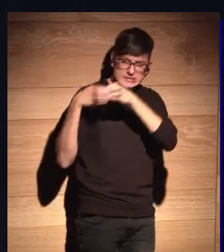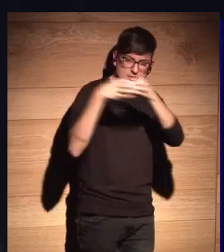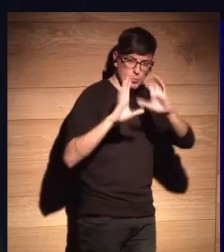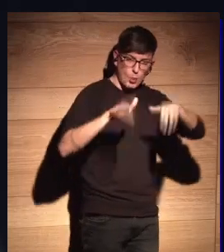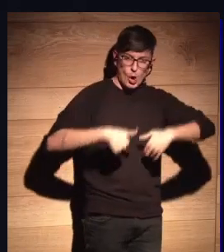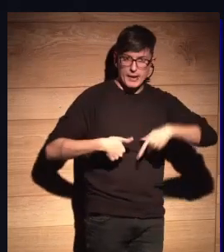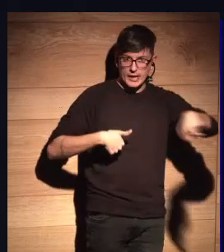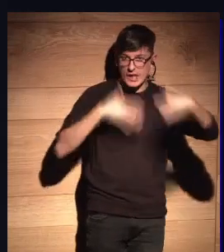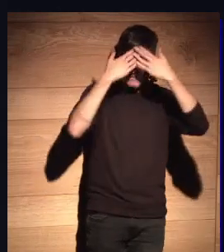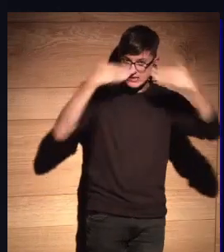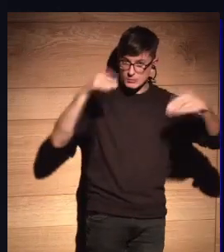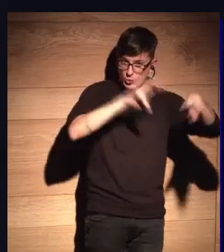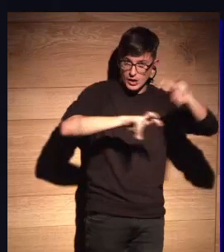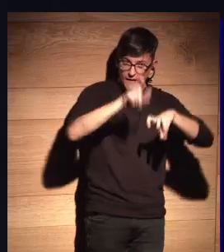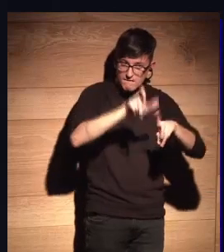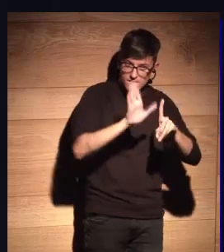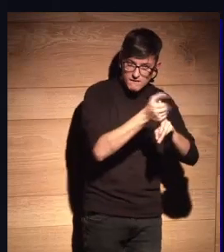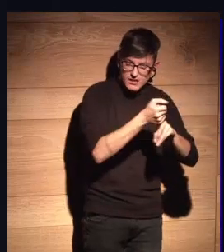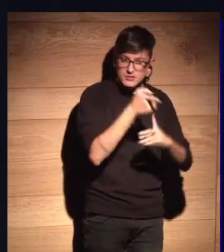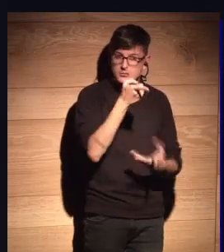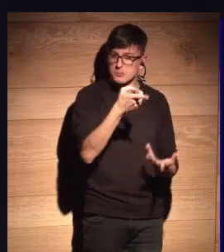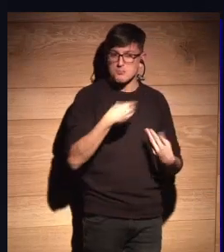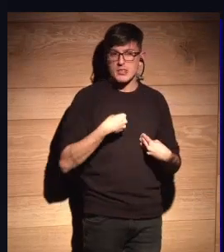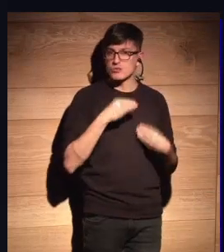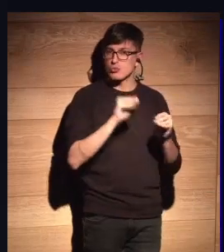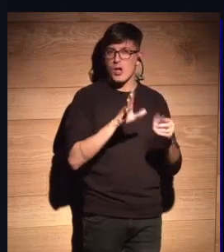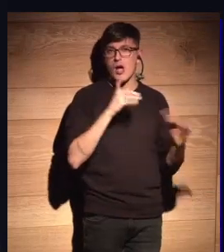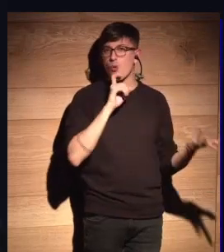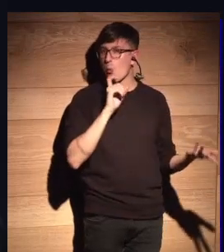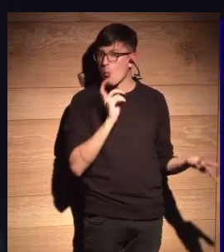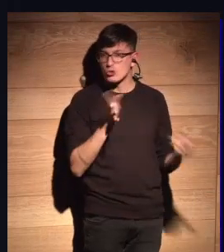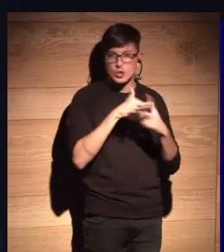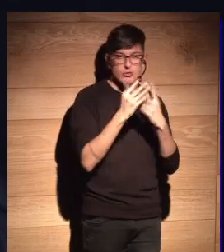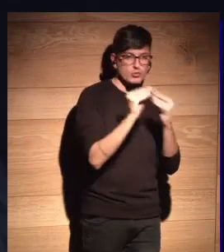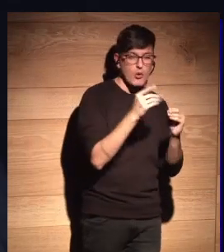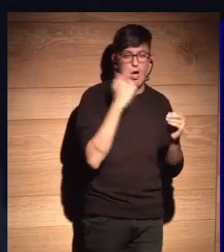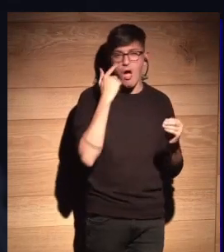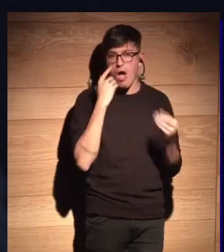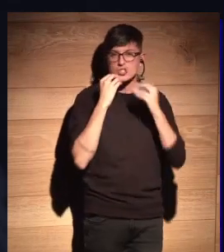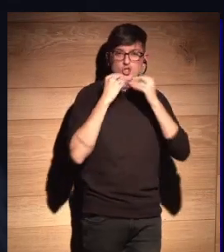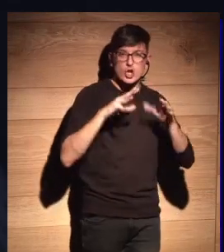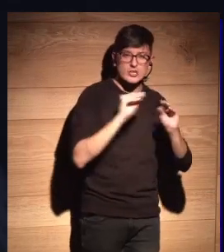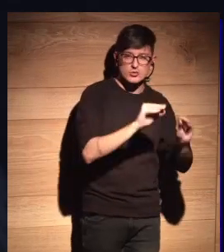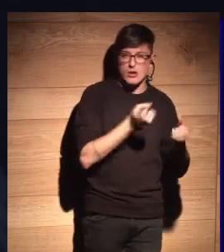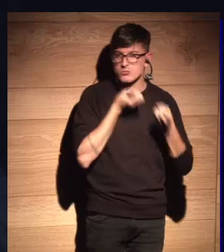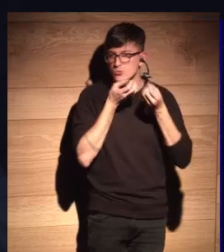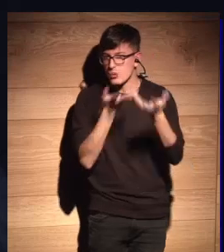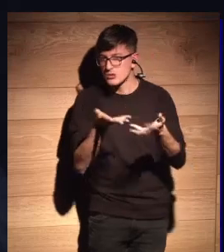to find out what happened to her and her story. And so just by like sheer luck and...